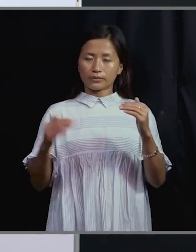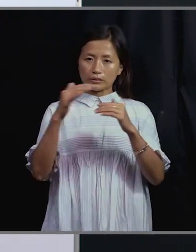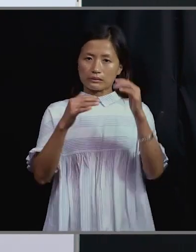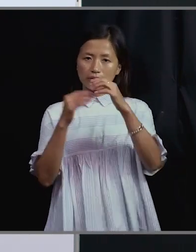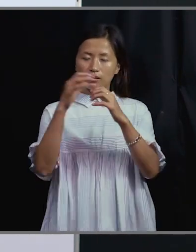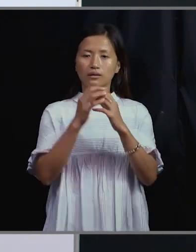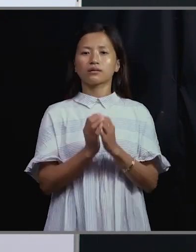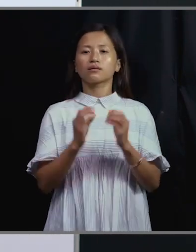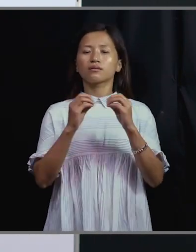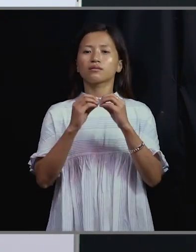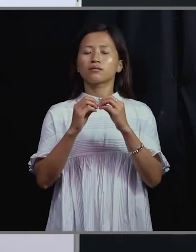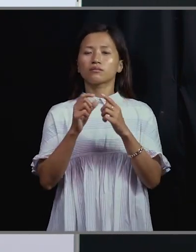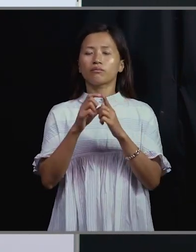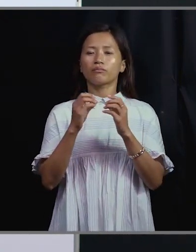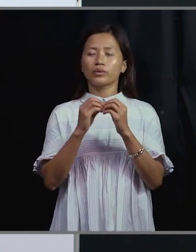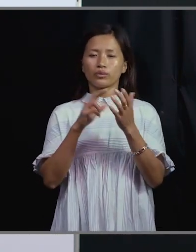that happens,